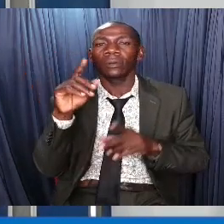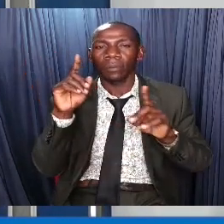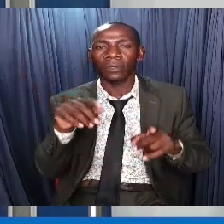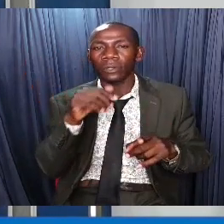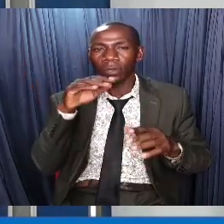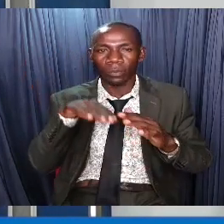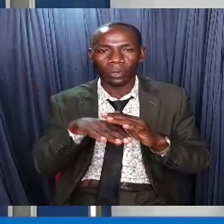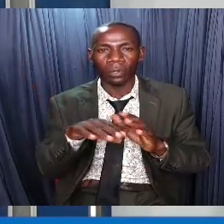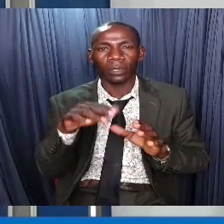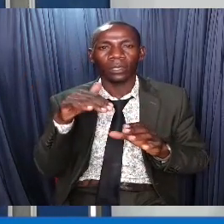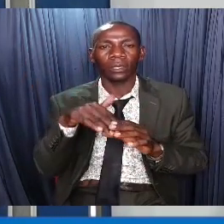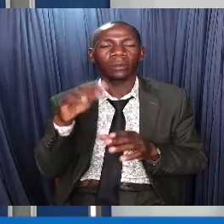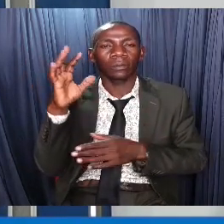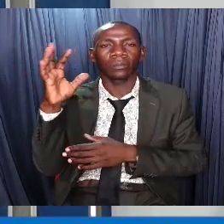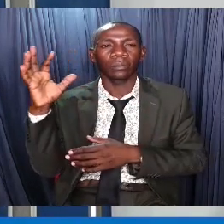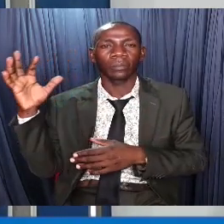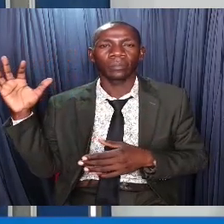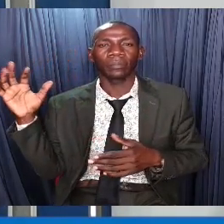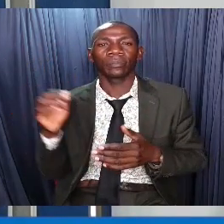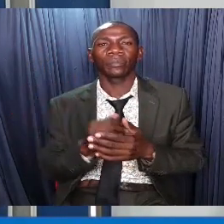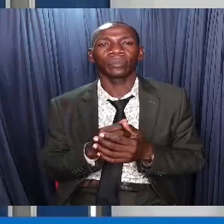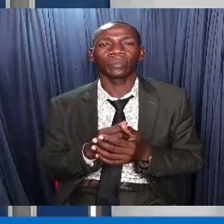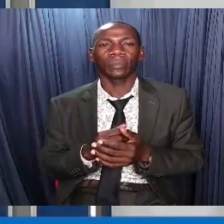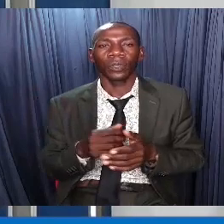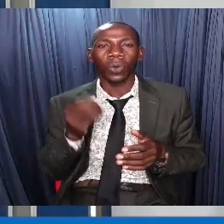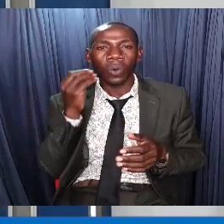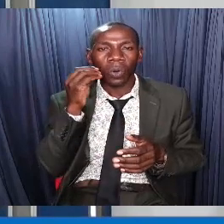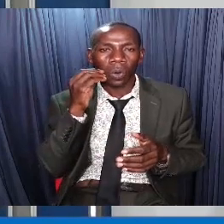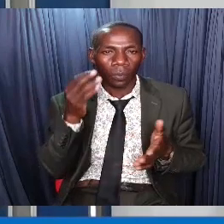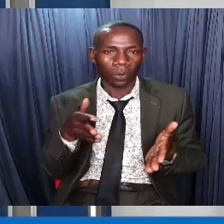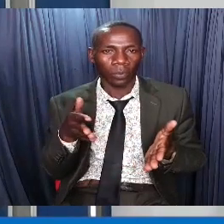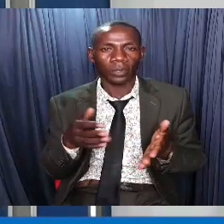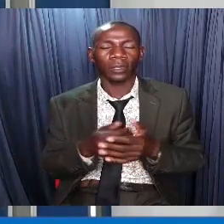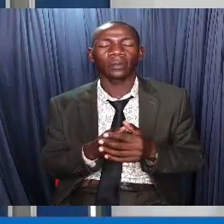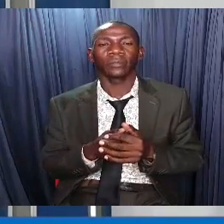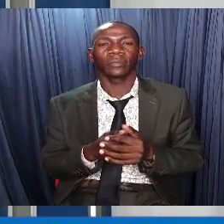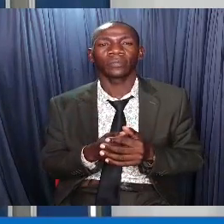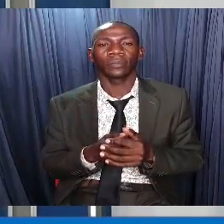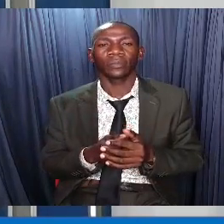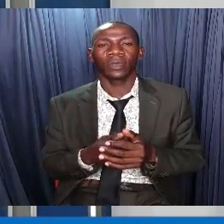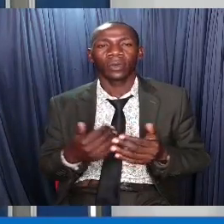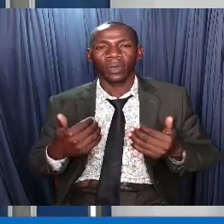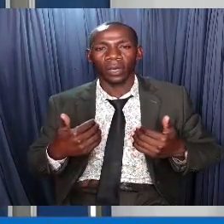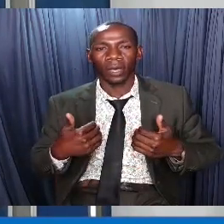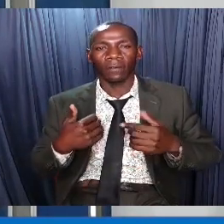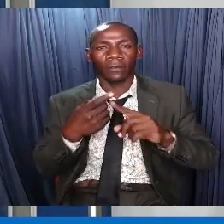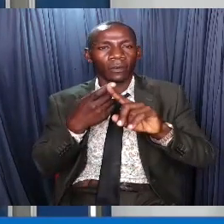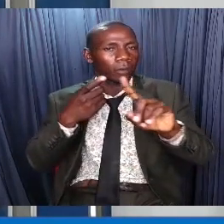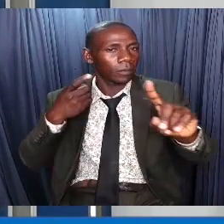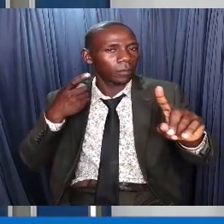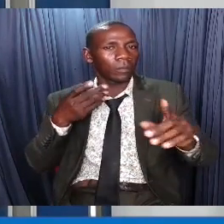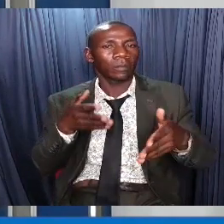It's not a must for you to go to the field. Hata hapa mjini hapa. Right here in the homestead. Kuna mawindo. The